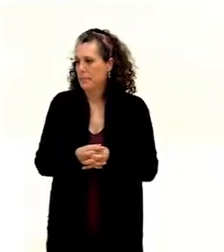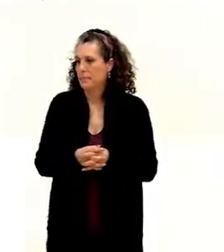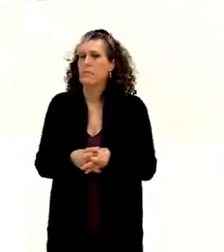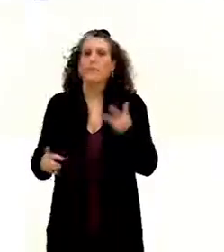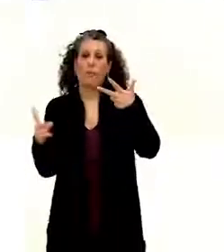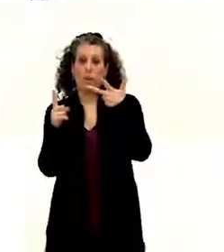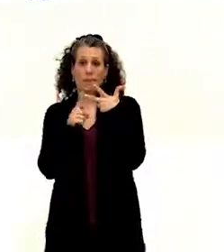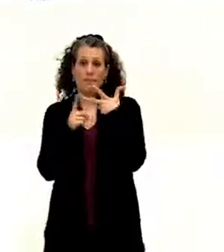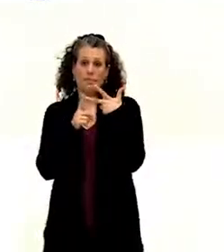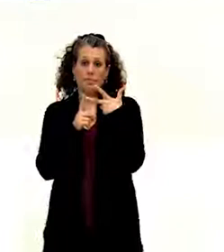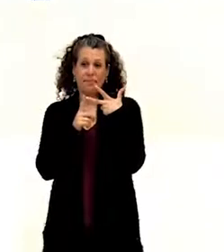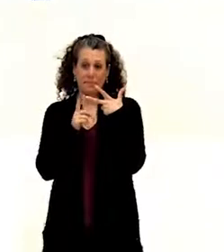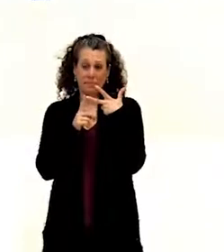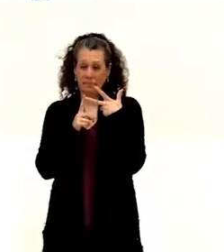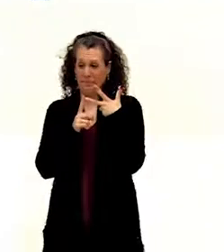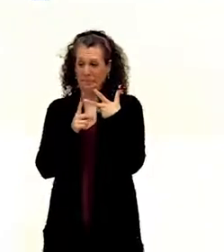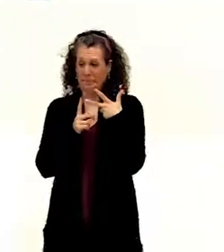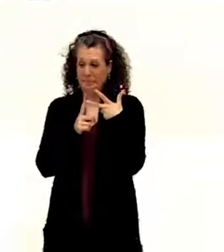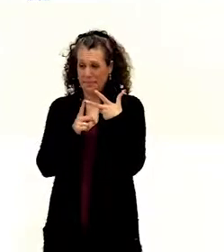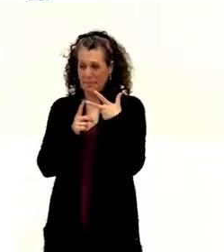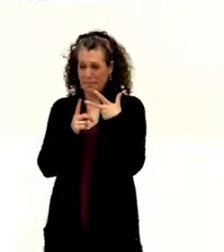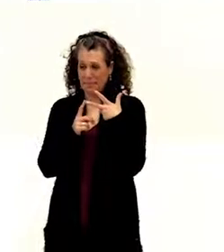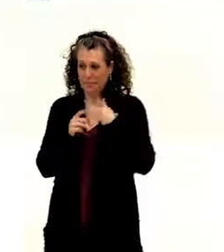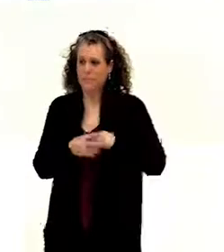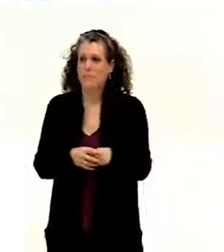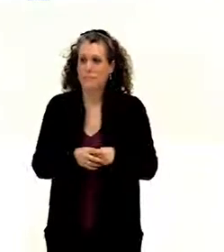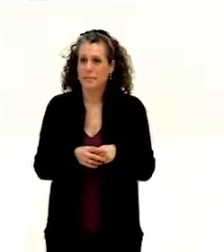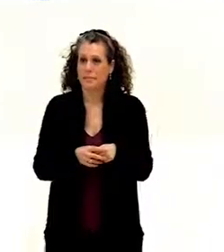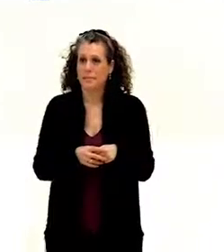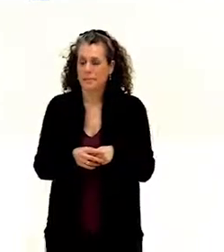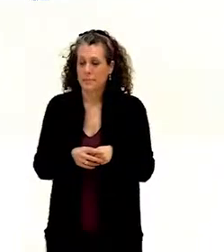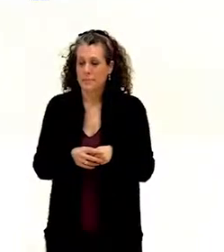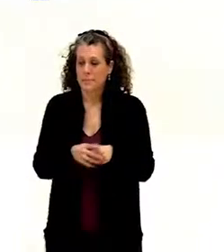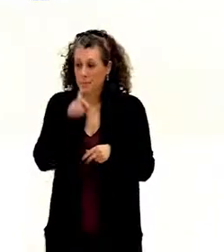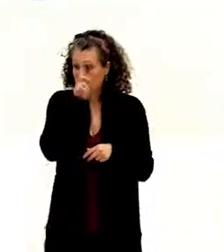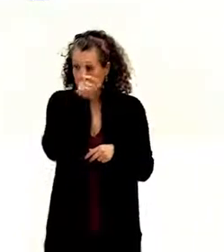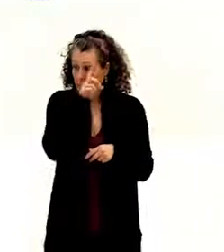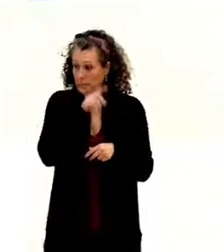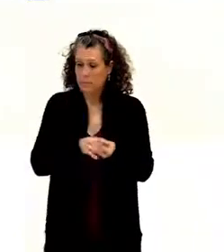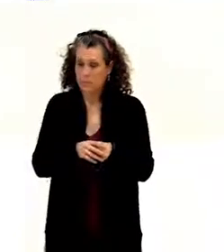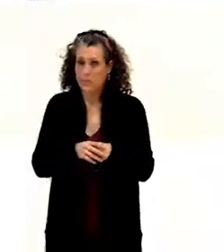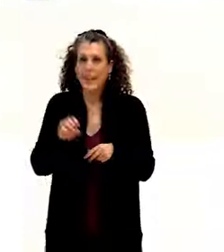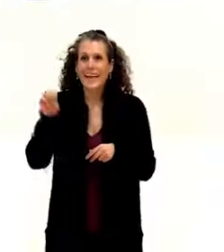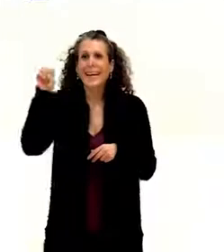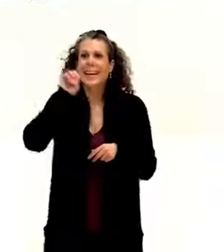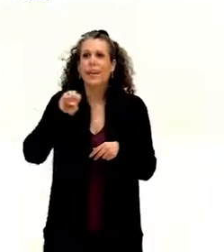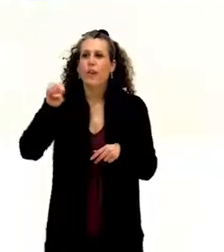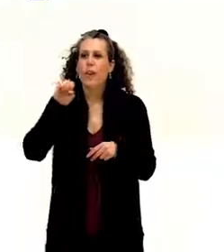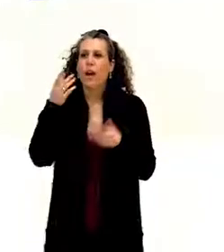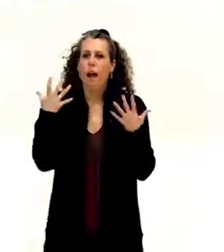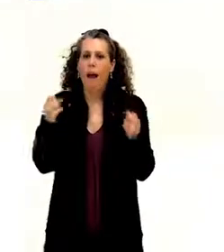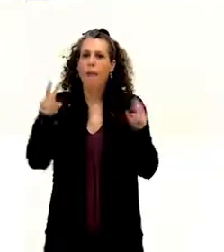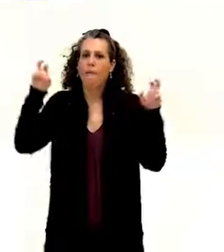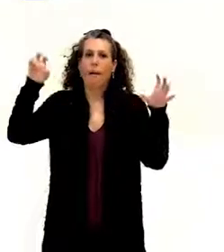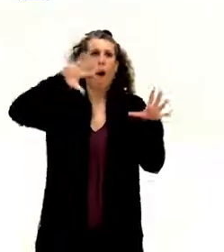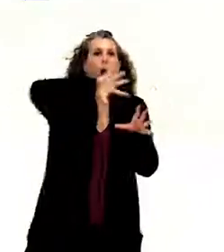Last but not least, the European institutions use that kind of a catch-all provision